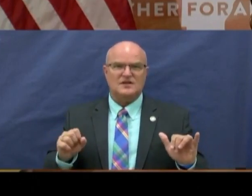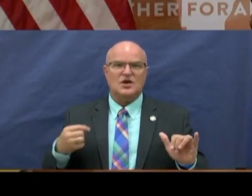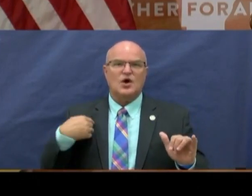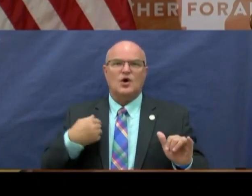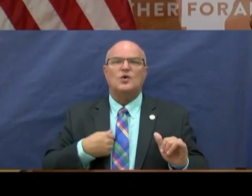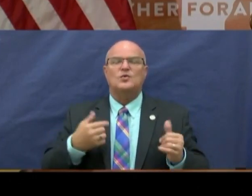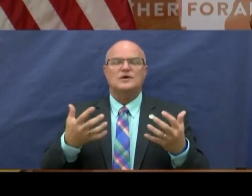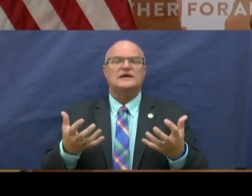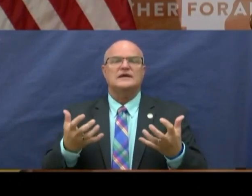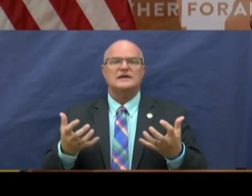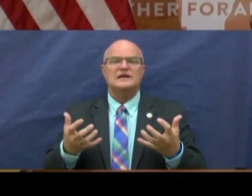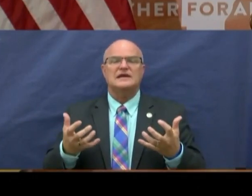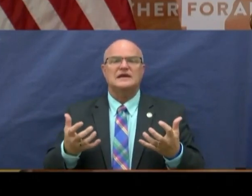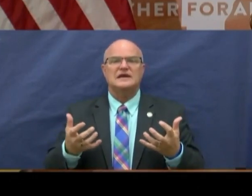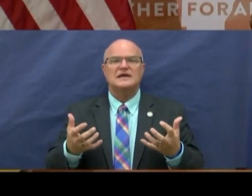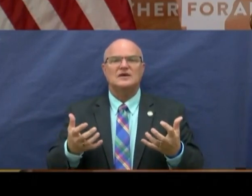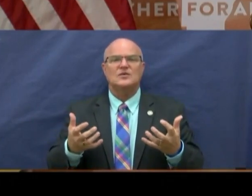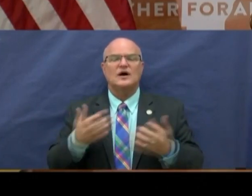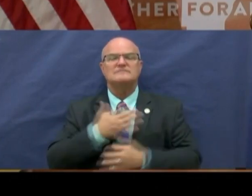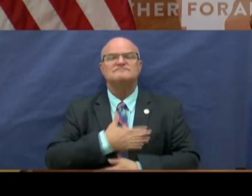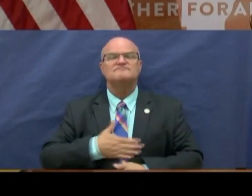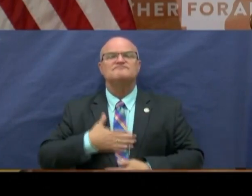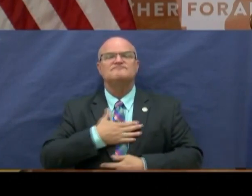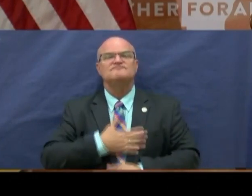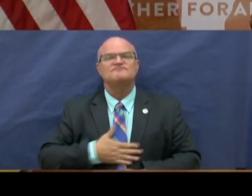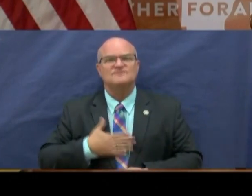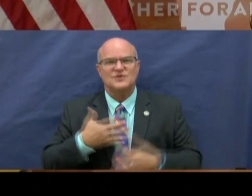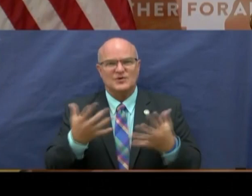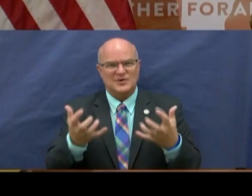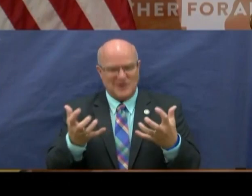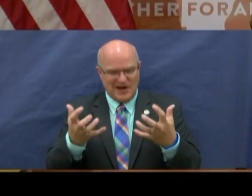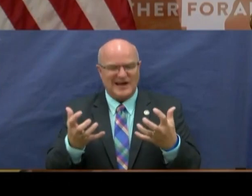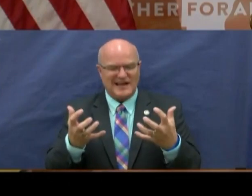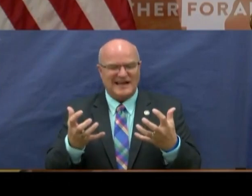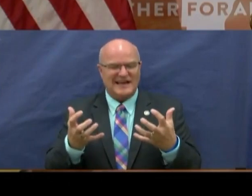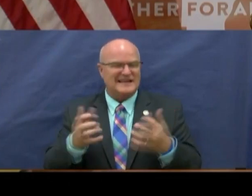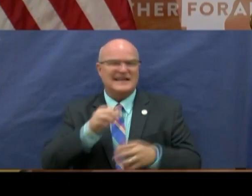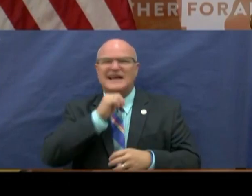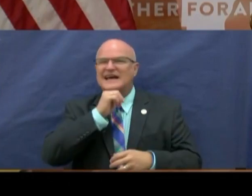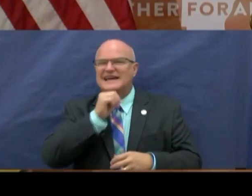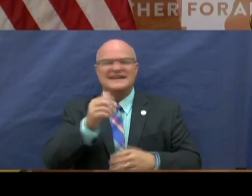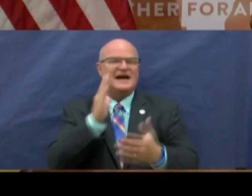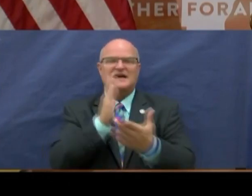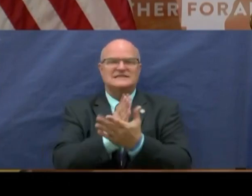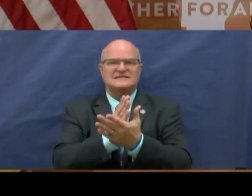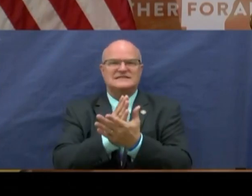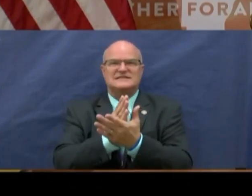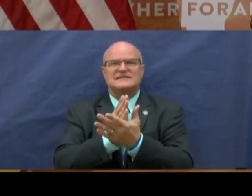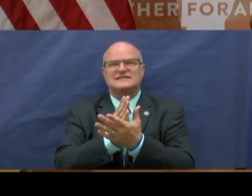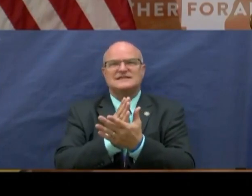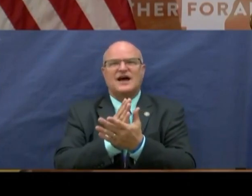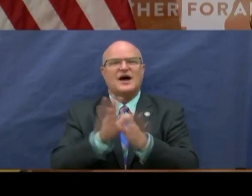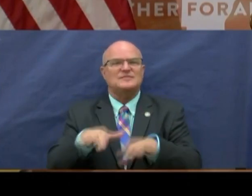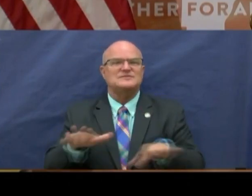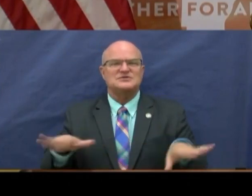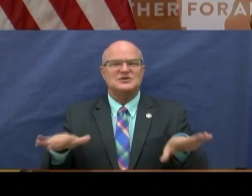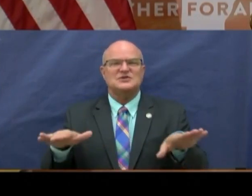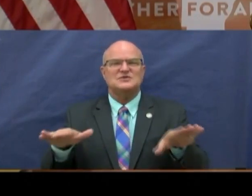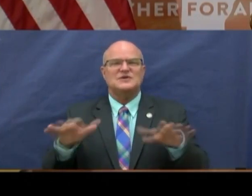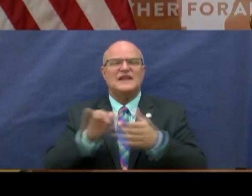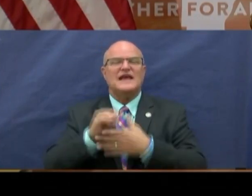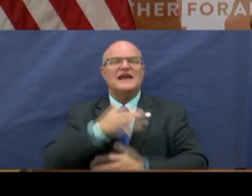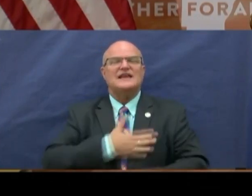want to enjoy. We want to not deprive the children and those that